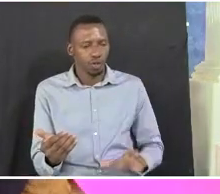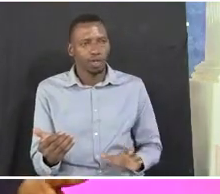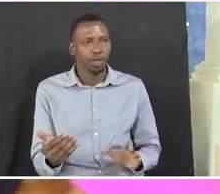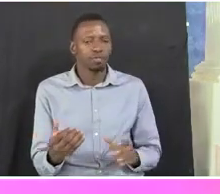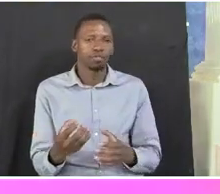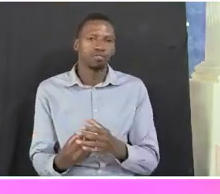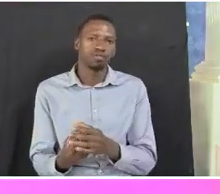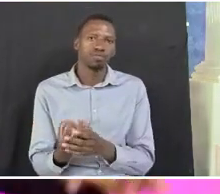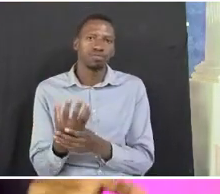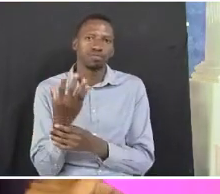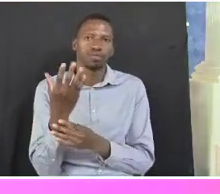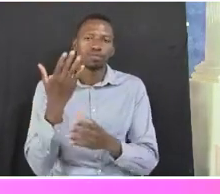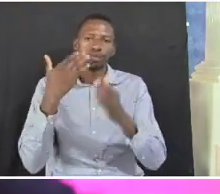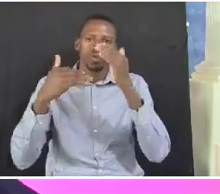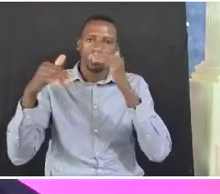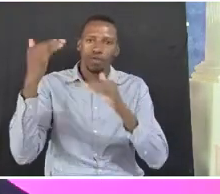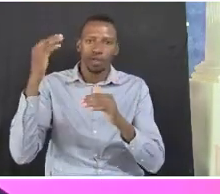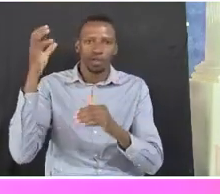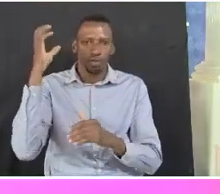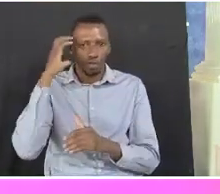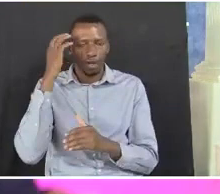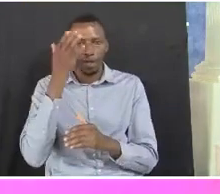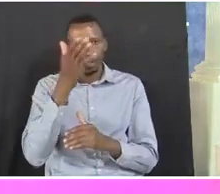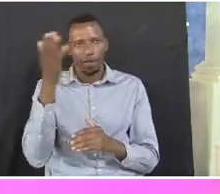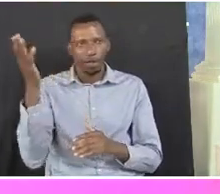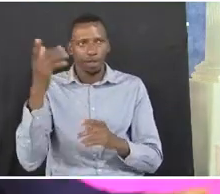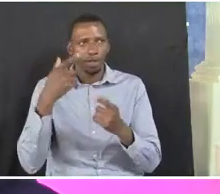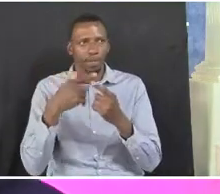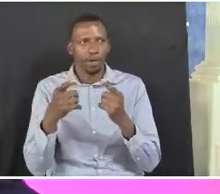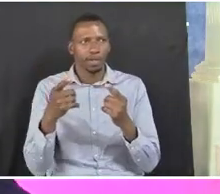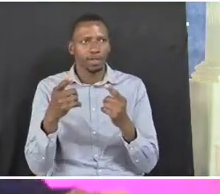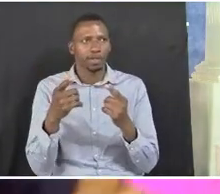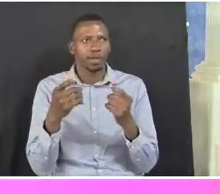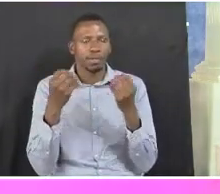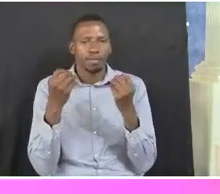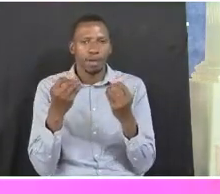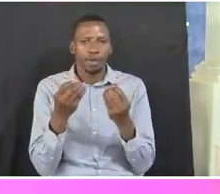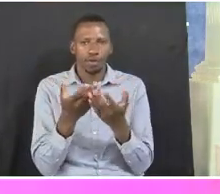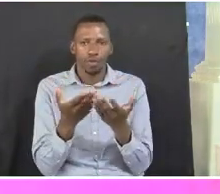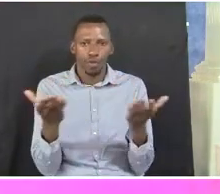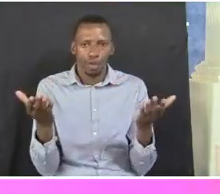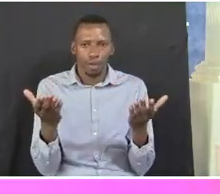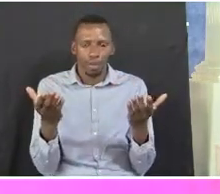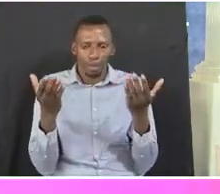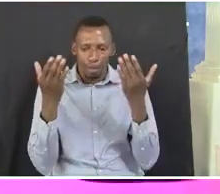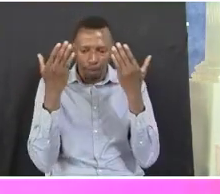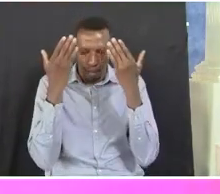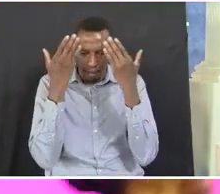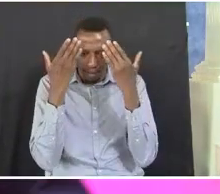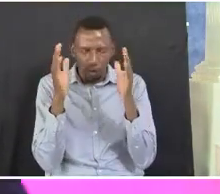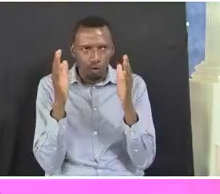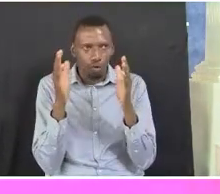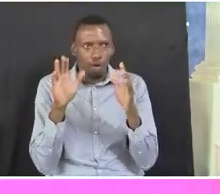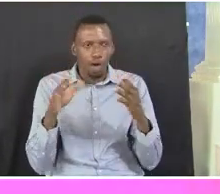grown-ups. They are in universities and the colleges. But a number of them don't know to boil even an